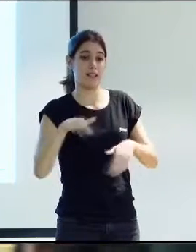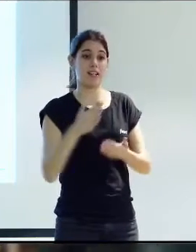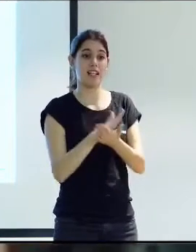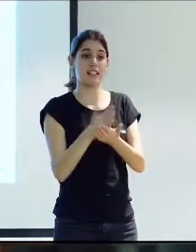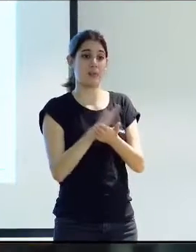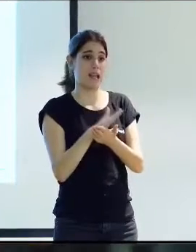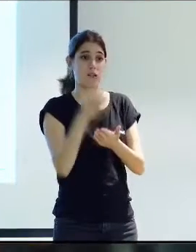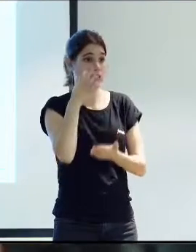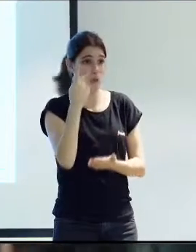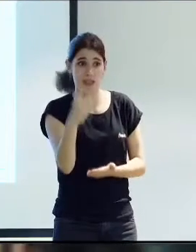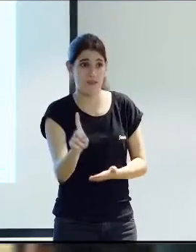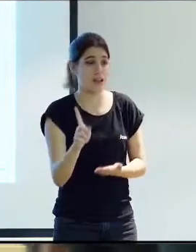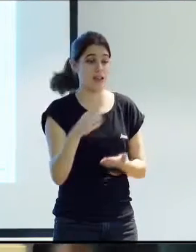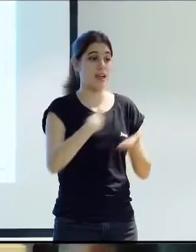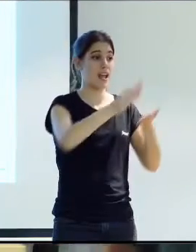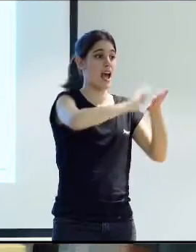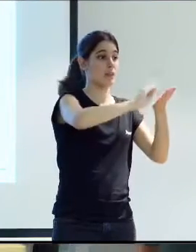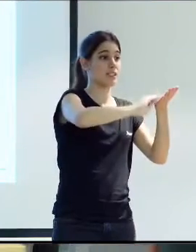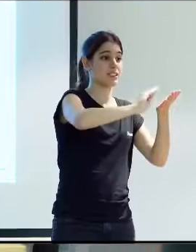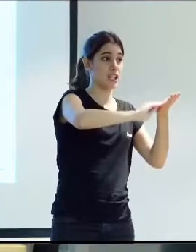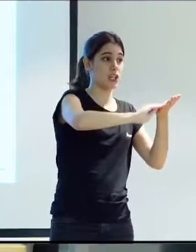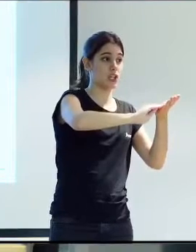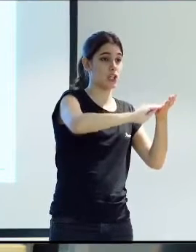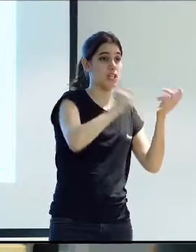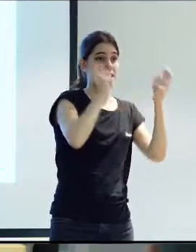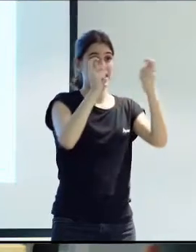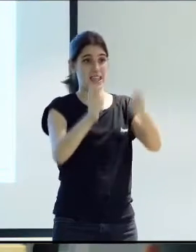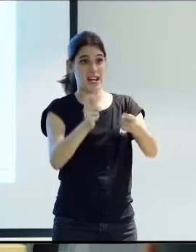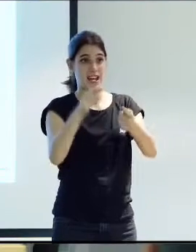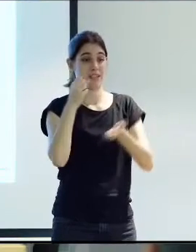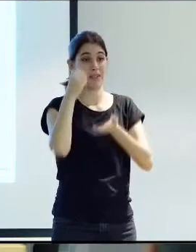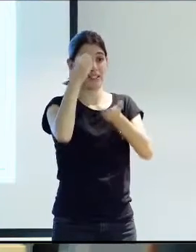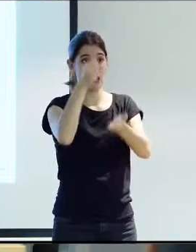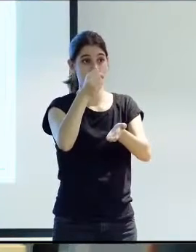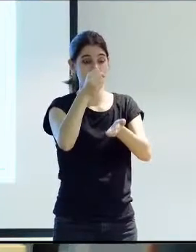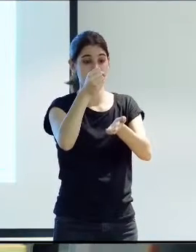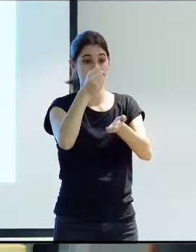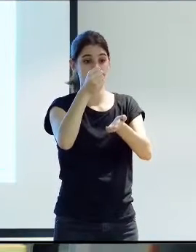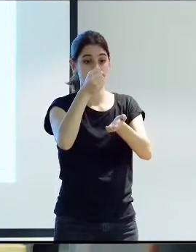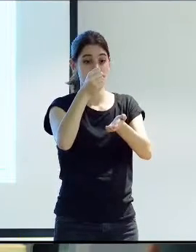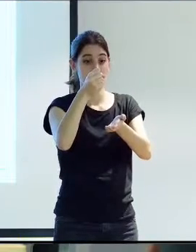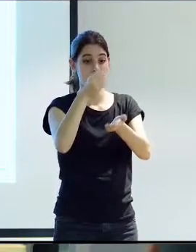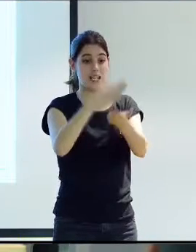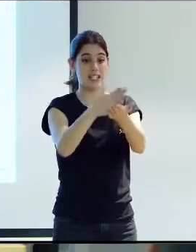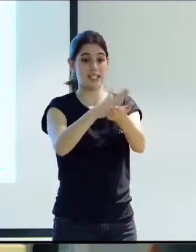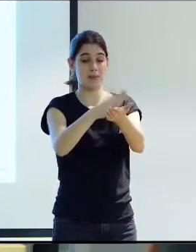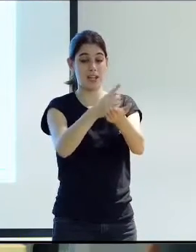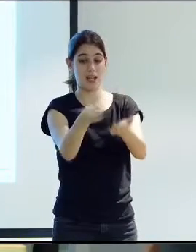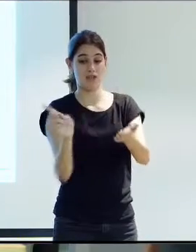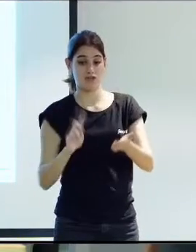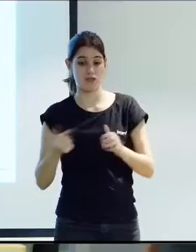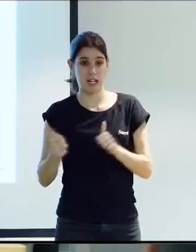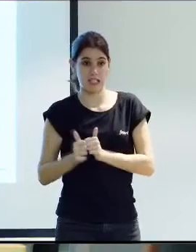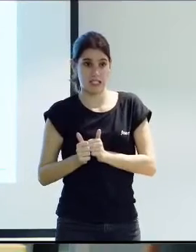become unnecessary intermediaries between the administrations which grant these provisions and the intermediary